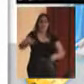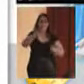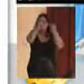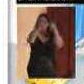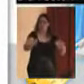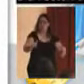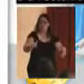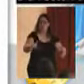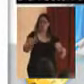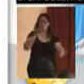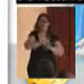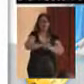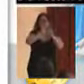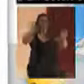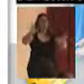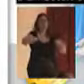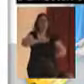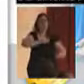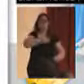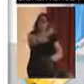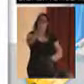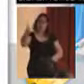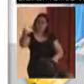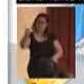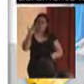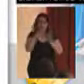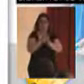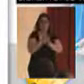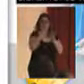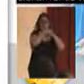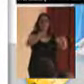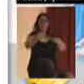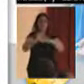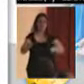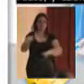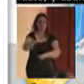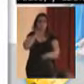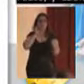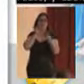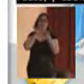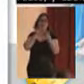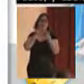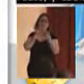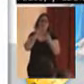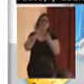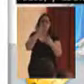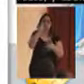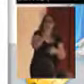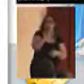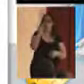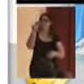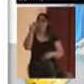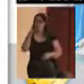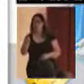related to a sound illustration. Of course, this must all be different. These sounds must be different to the others,